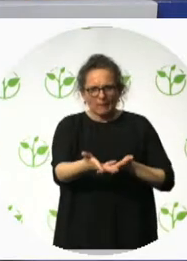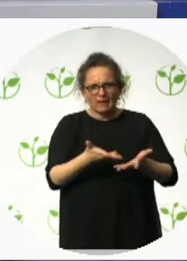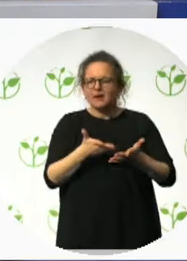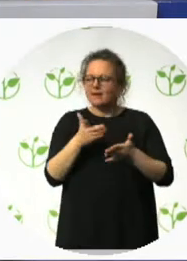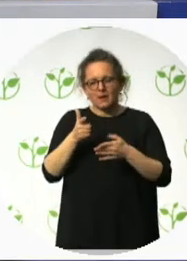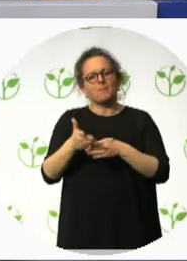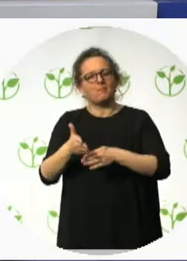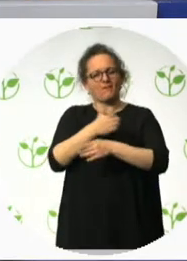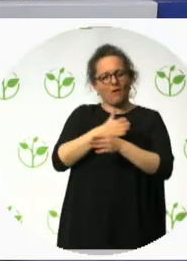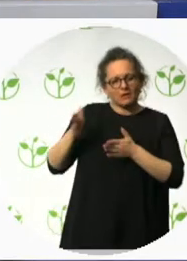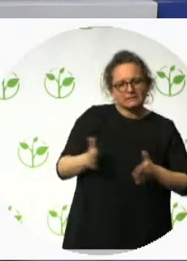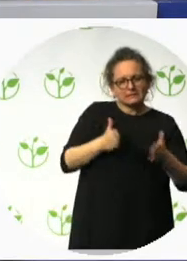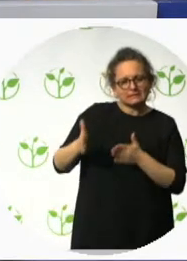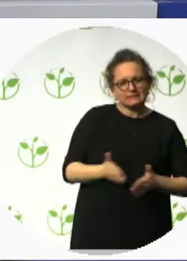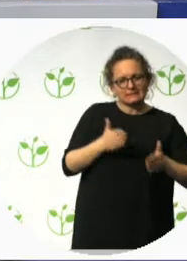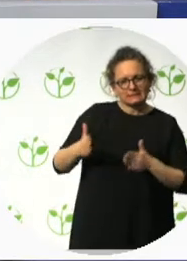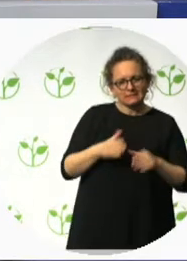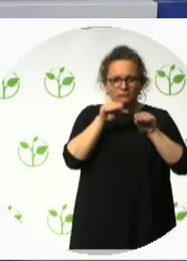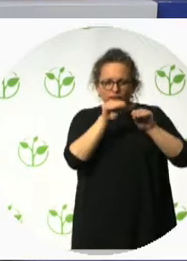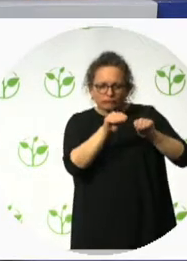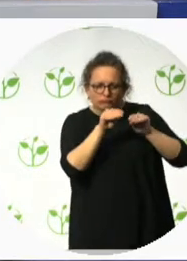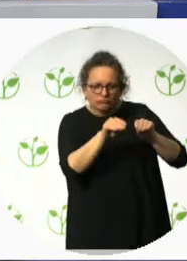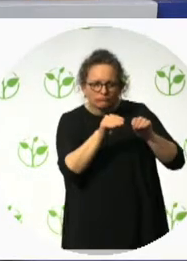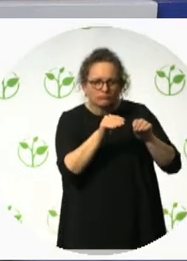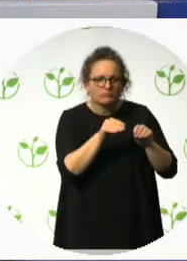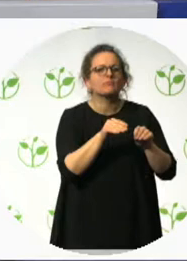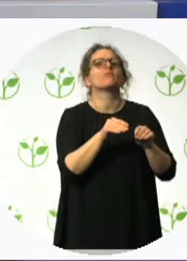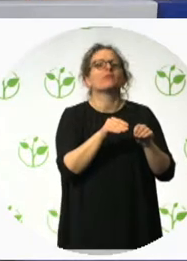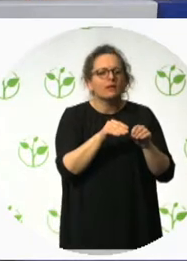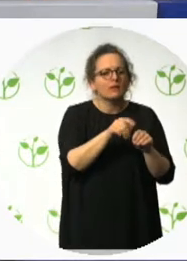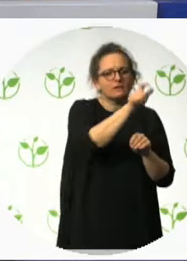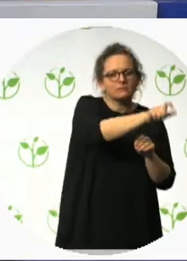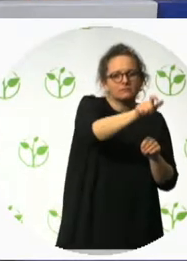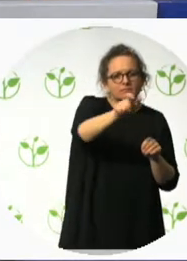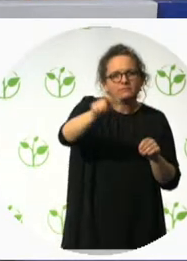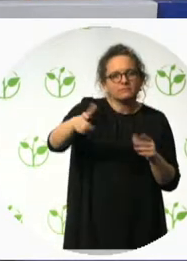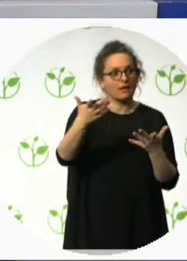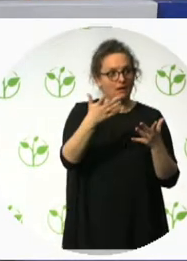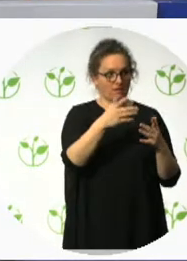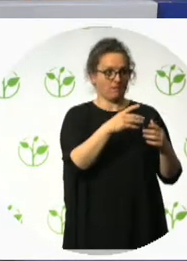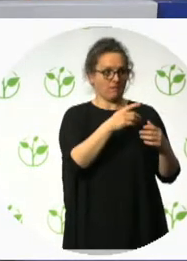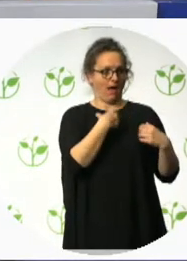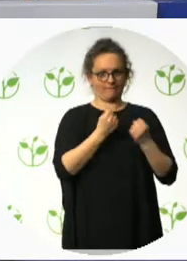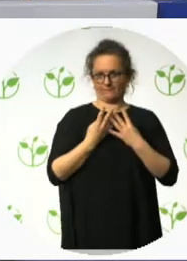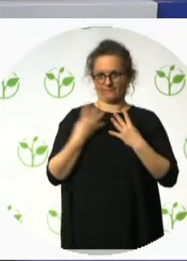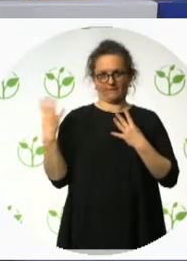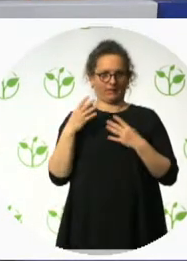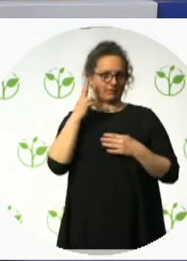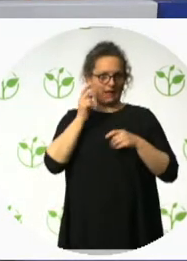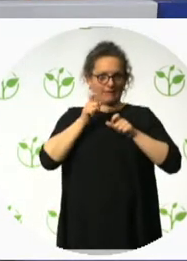as family assistants. And then they can go in the family and help them when they have born a